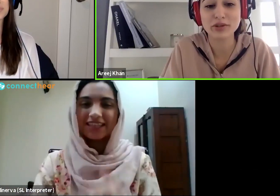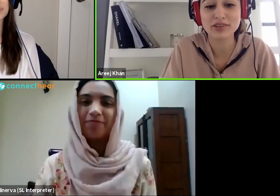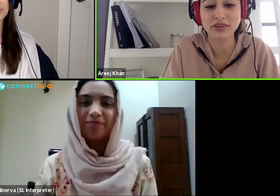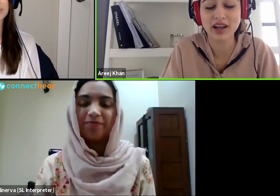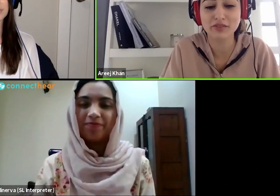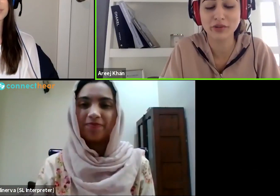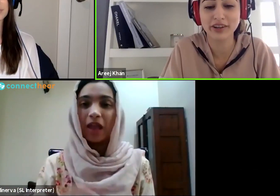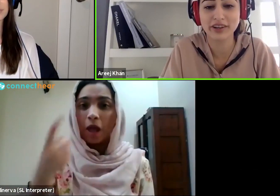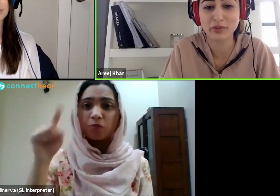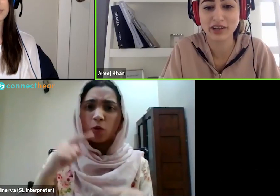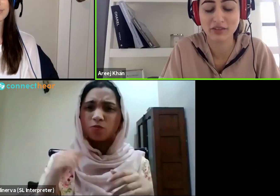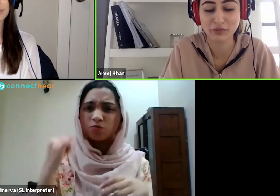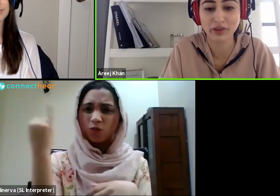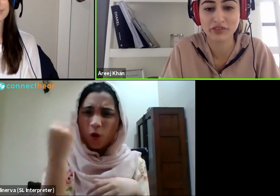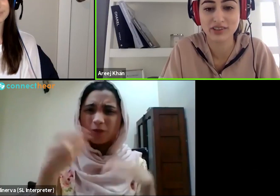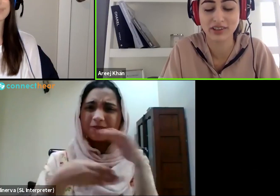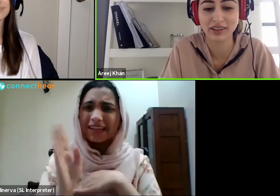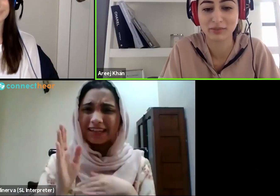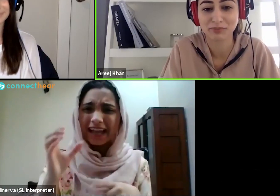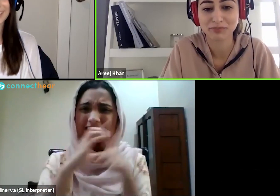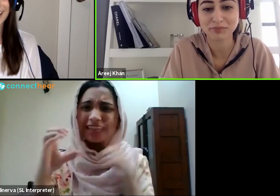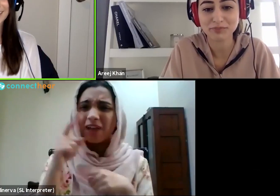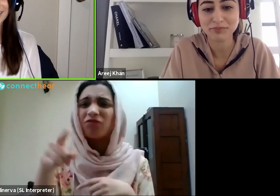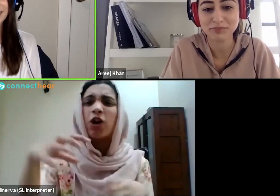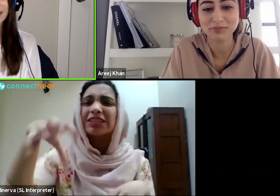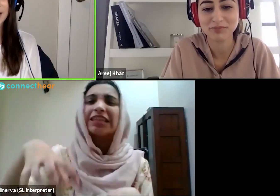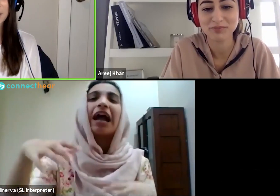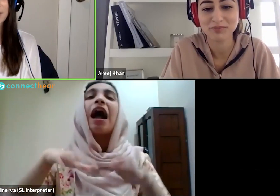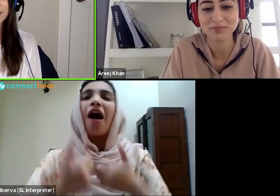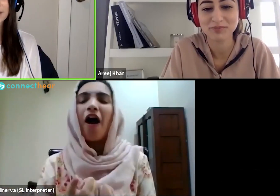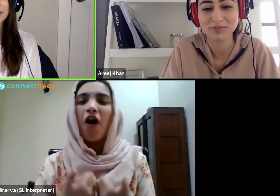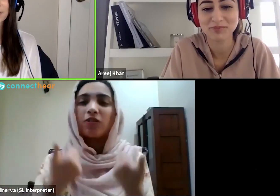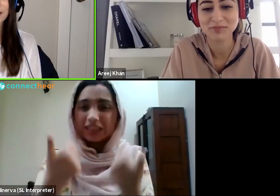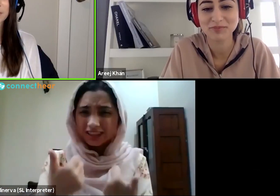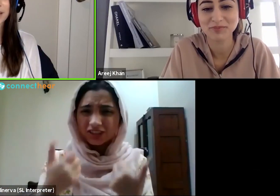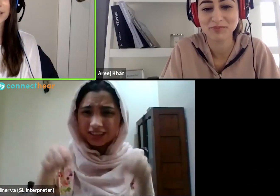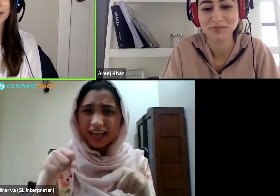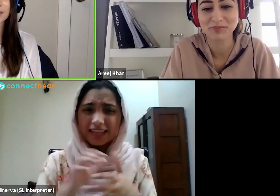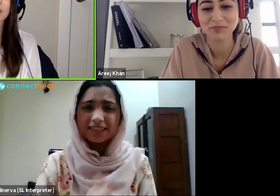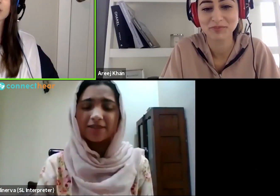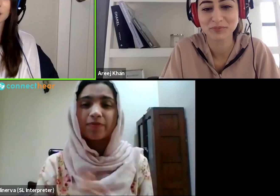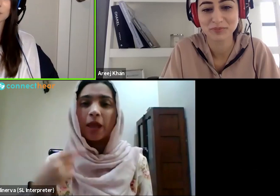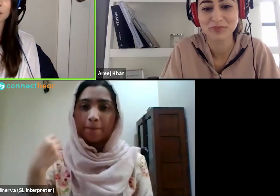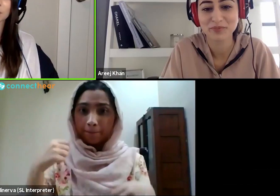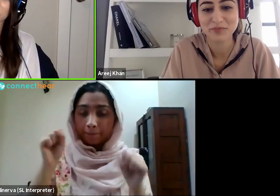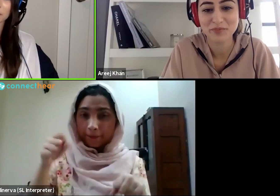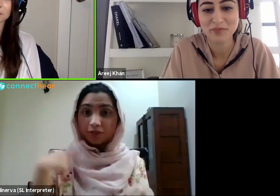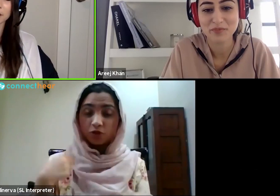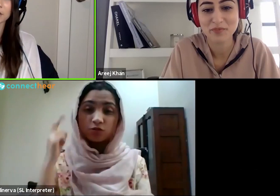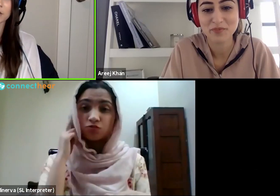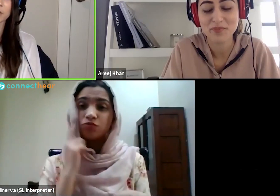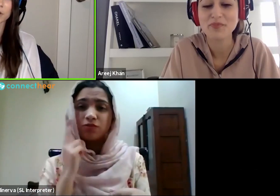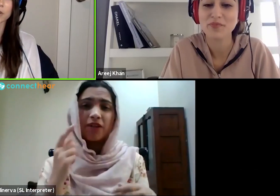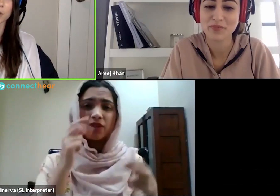was your trip to California? You were in California recently. I did. I visited a friend of mine that is also deaf with cochlear